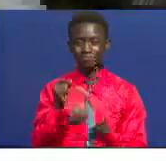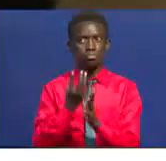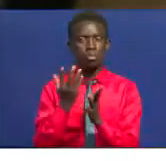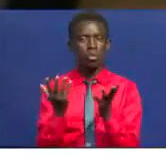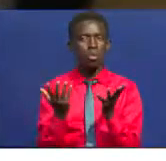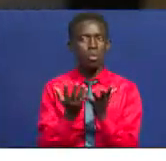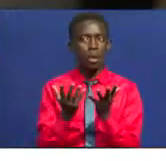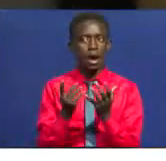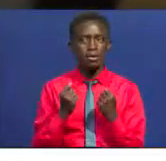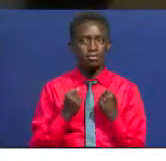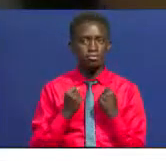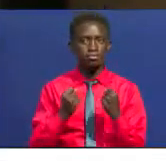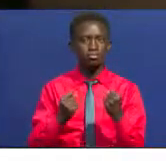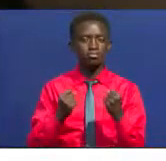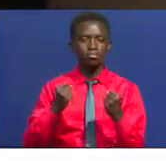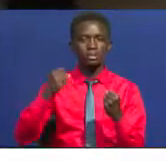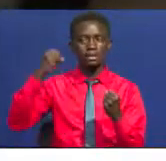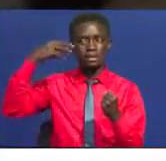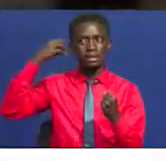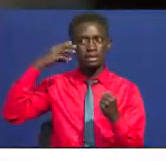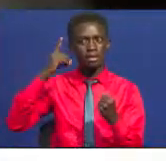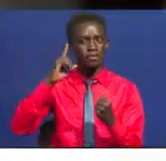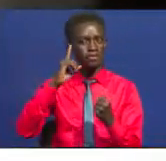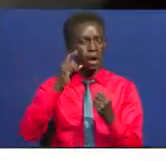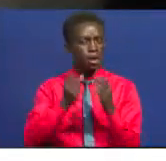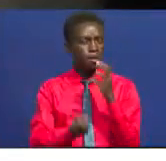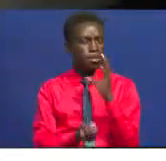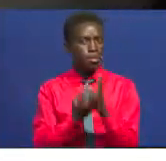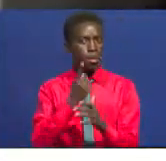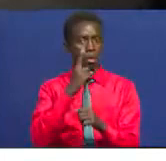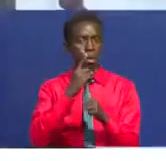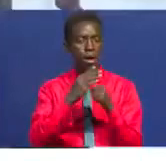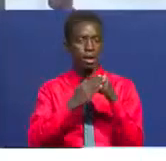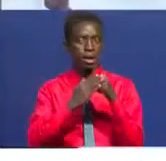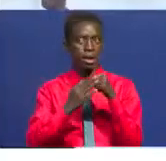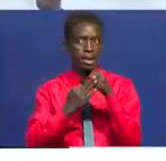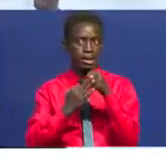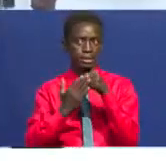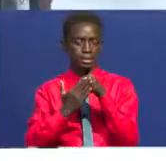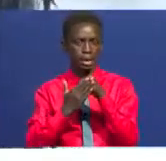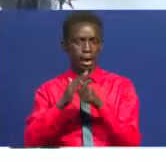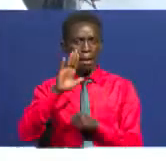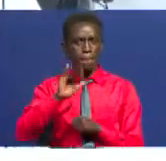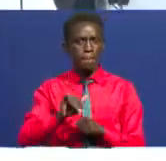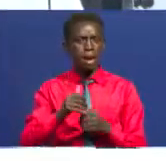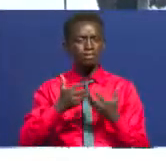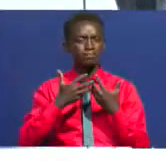a hybrid car built in 1899 by engineer Ferdinand Porsche.